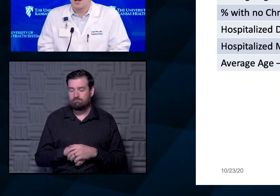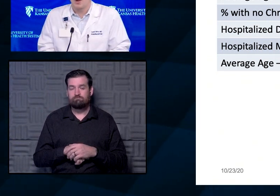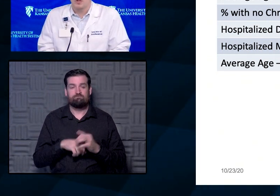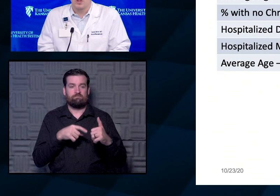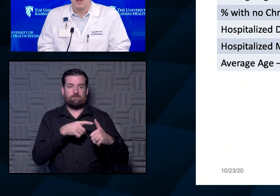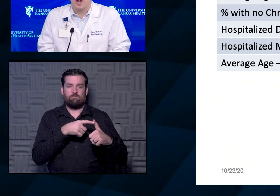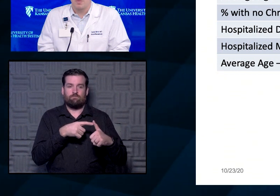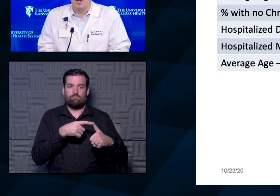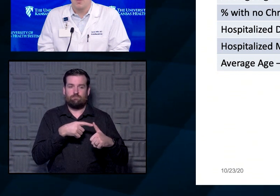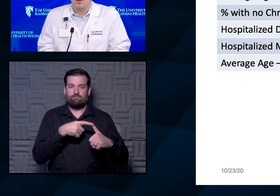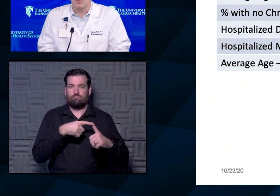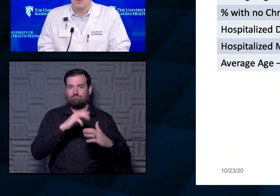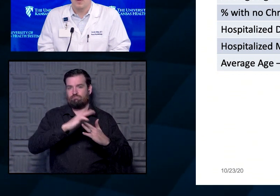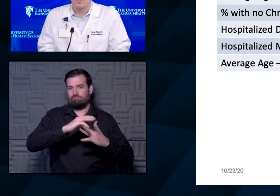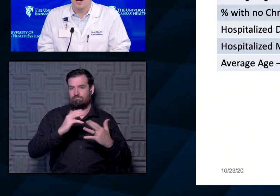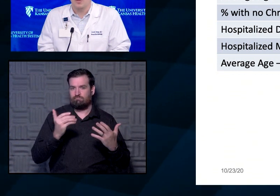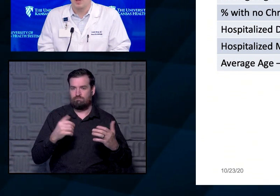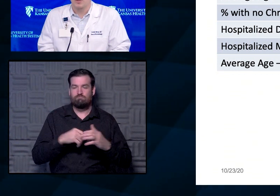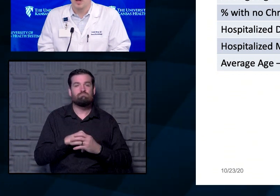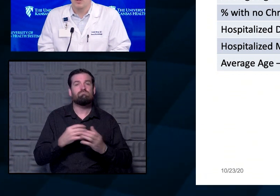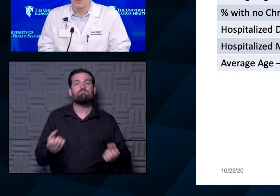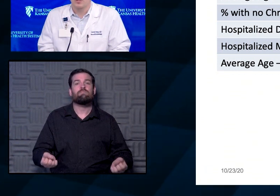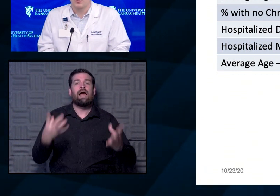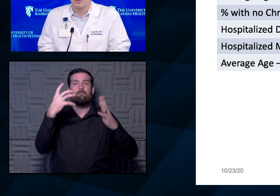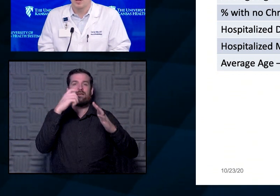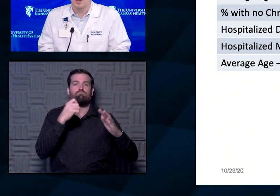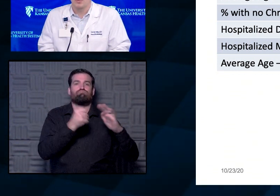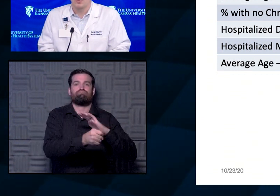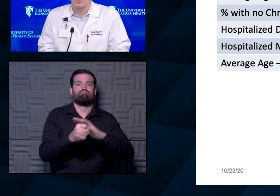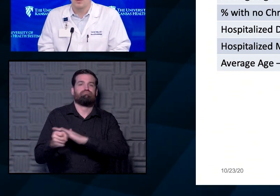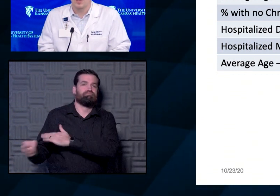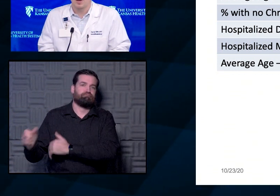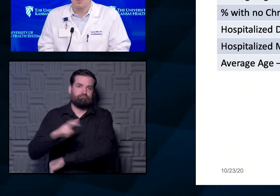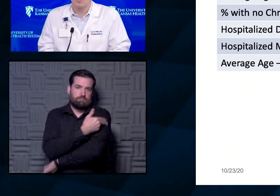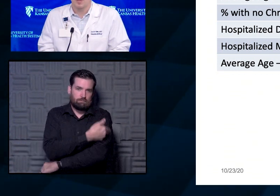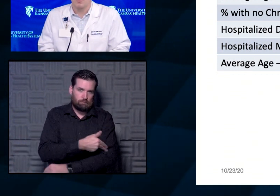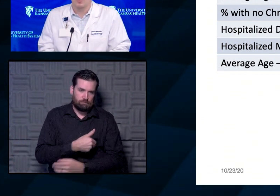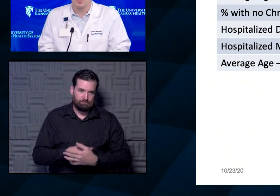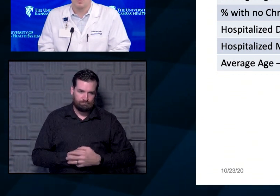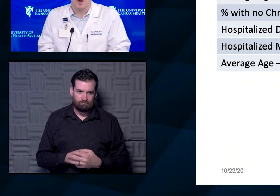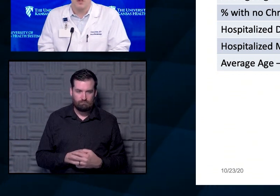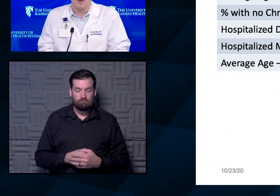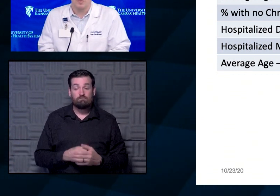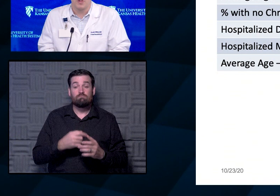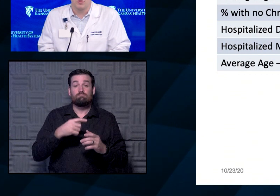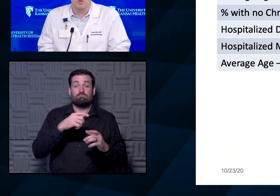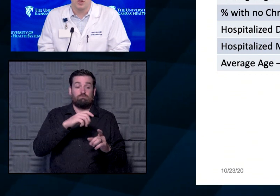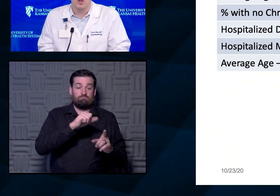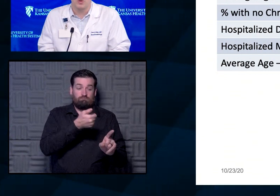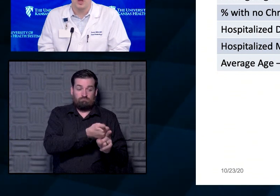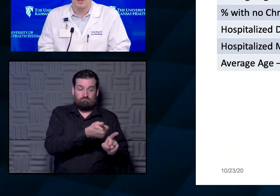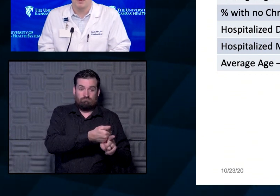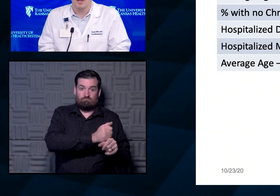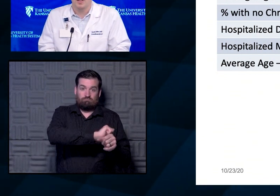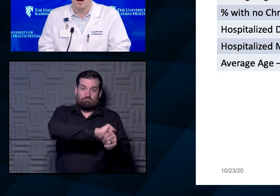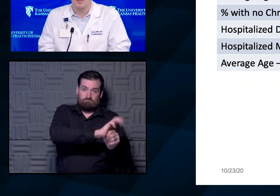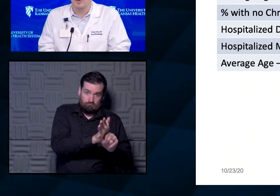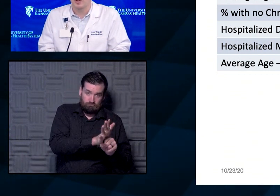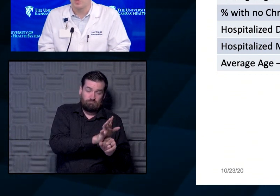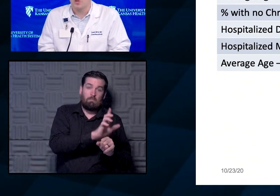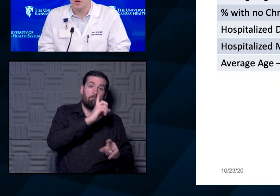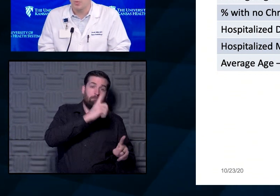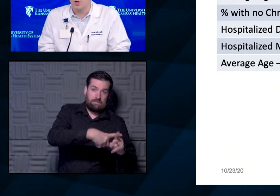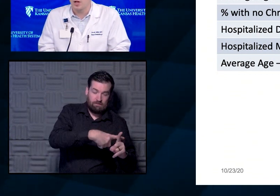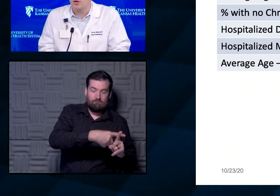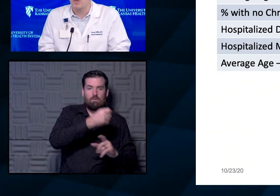start out here just at the top, the number of hospitalizations. So the number of times a COVID-positive patient was acutely admitted to the